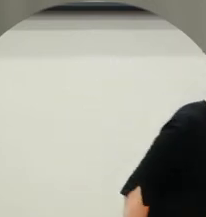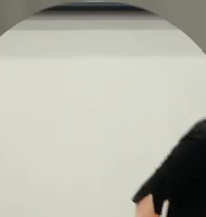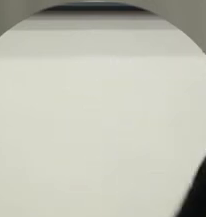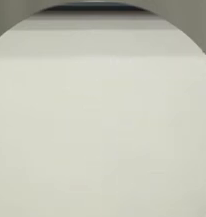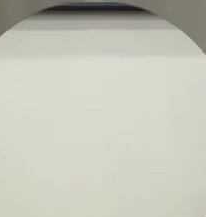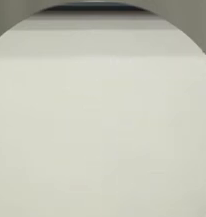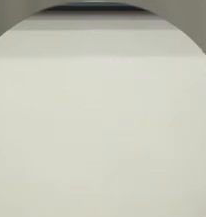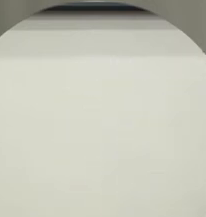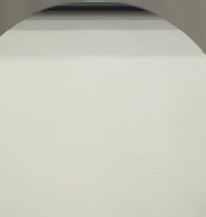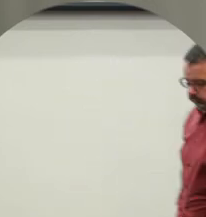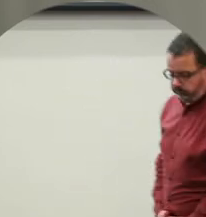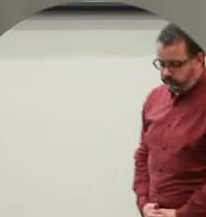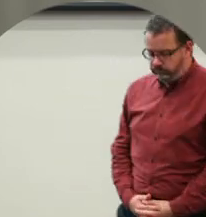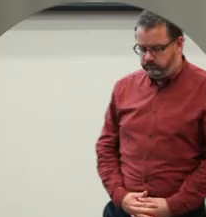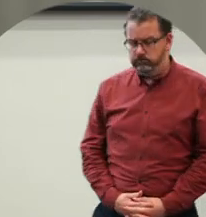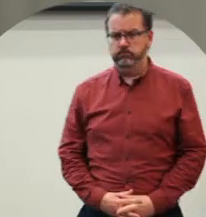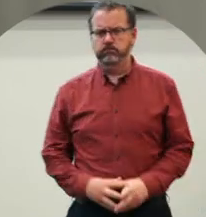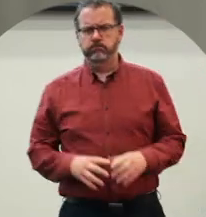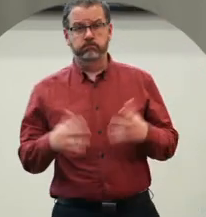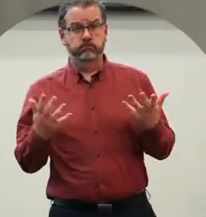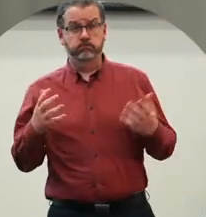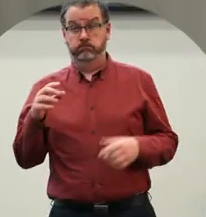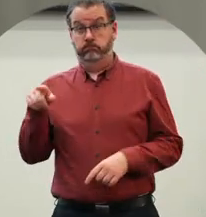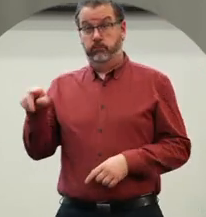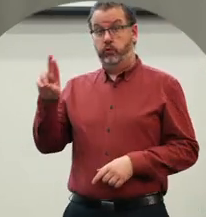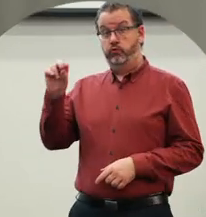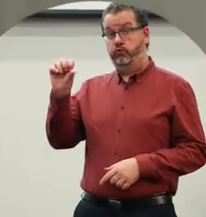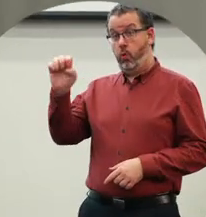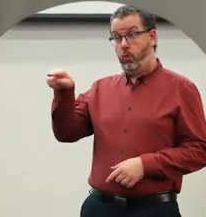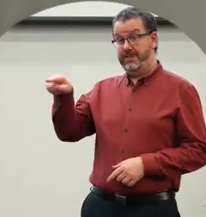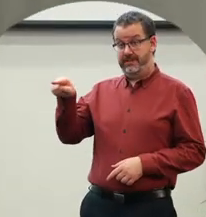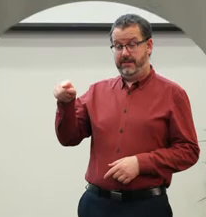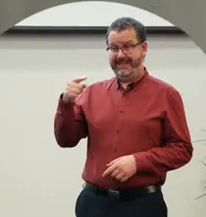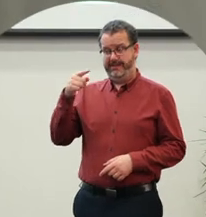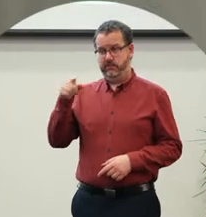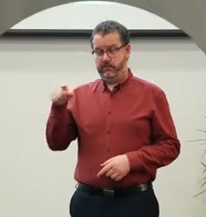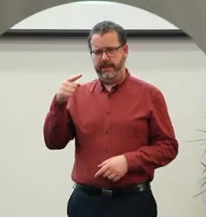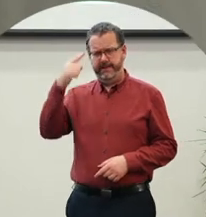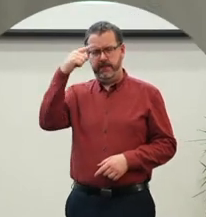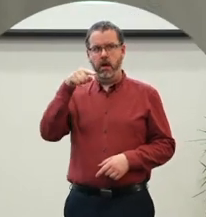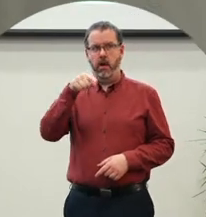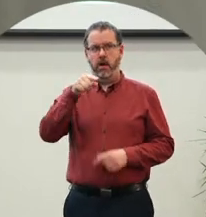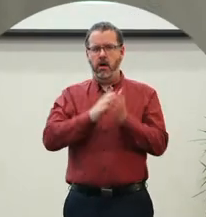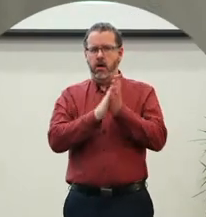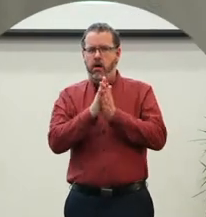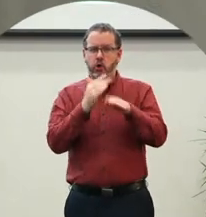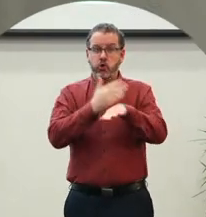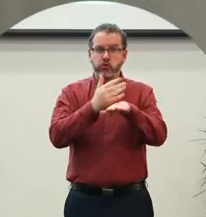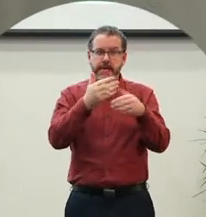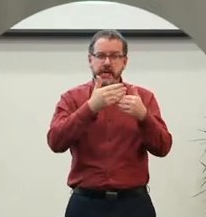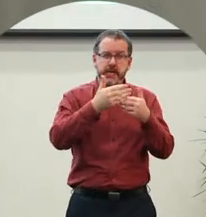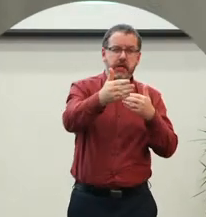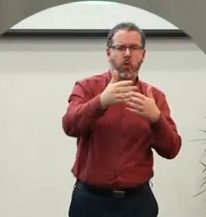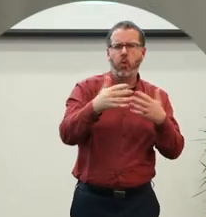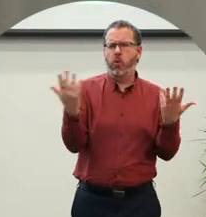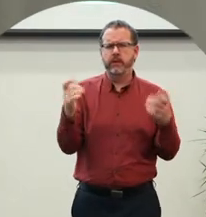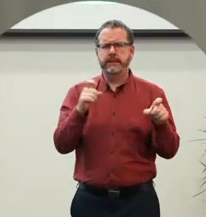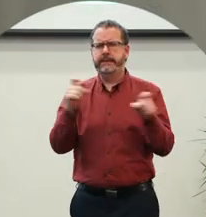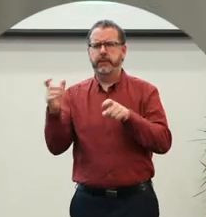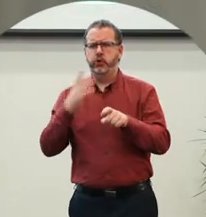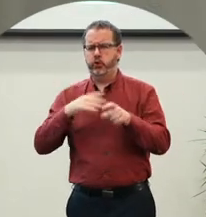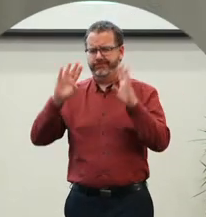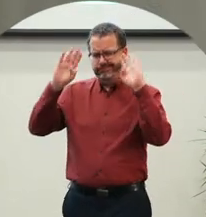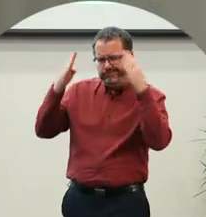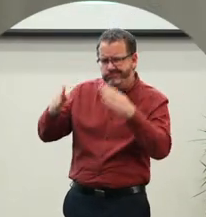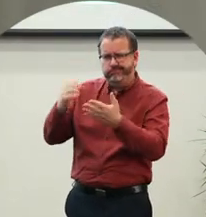Did Rose see that as necessarily as a career, or was it still an academic exercise for her, her interest